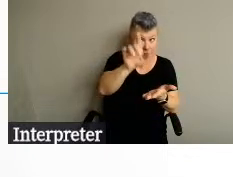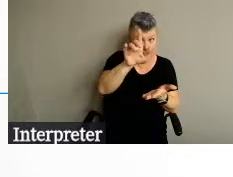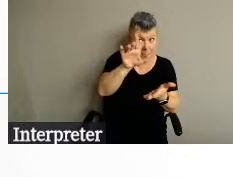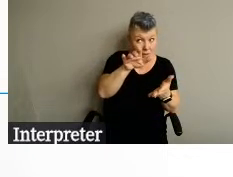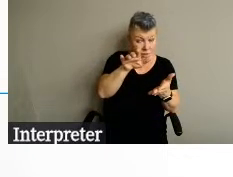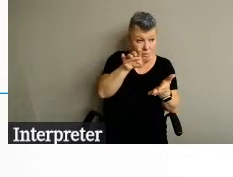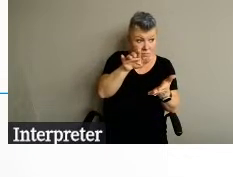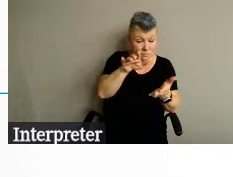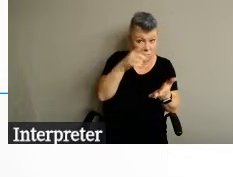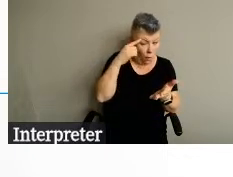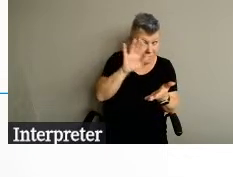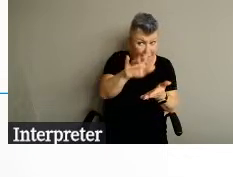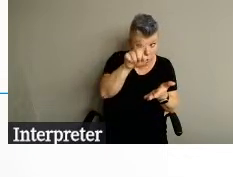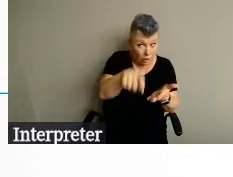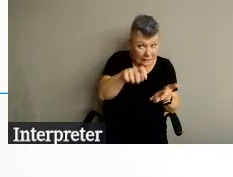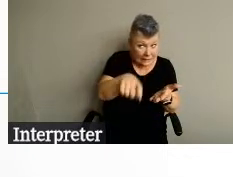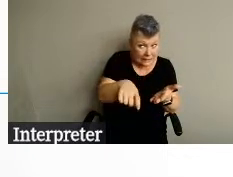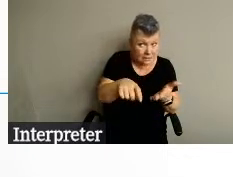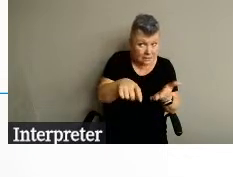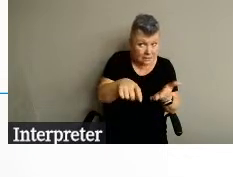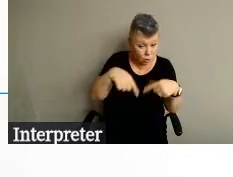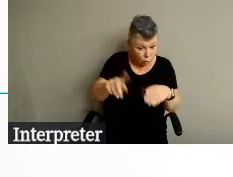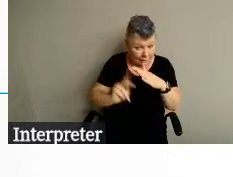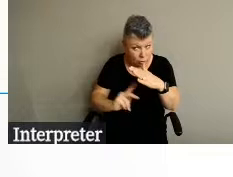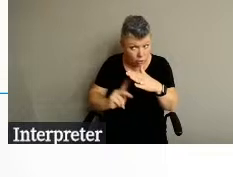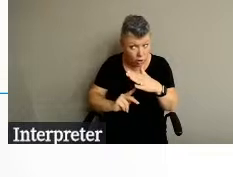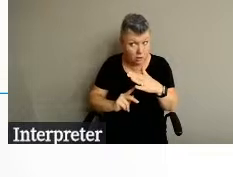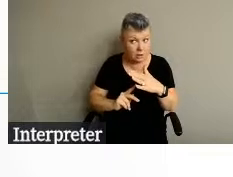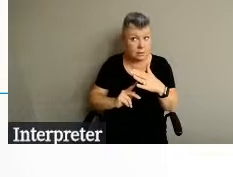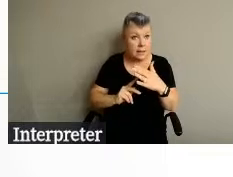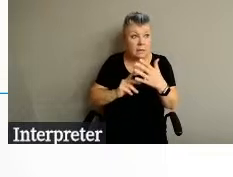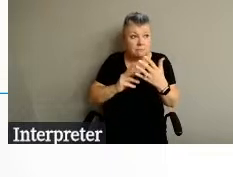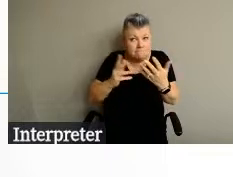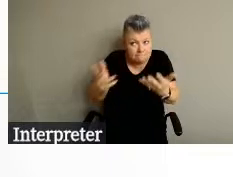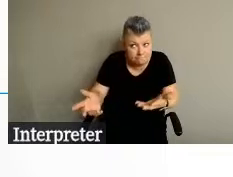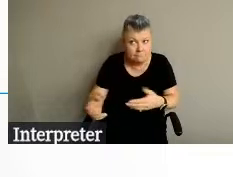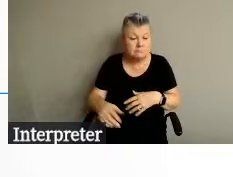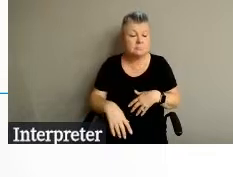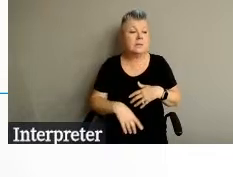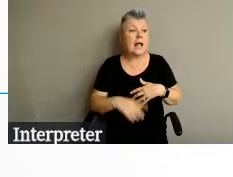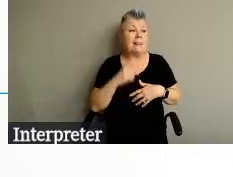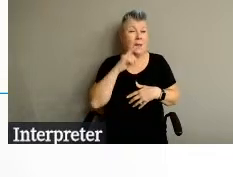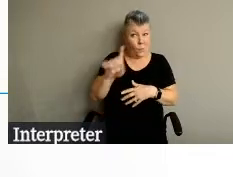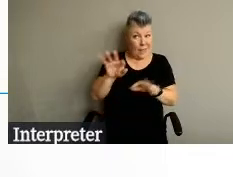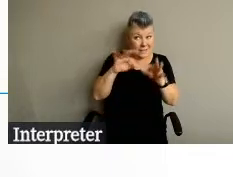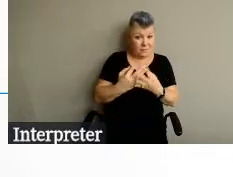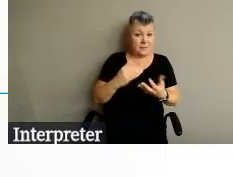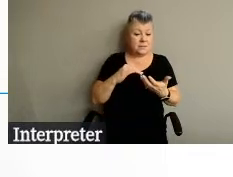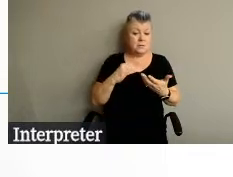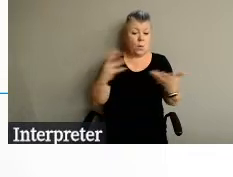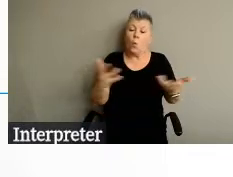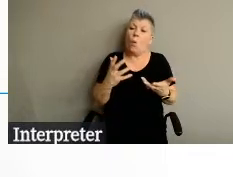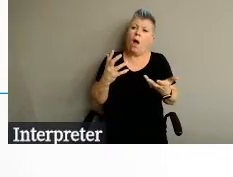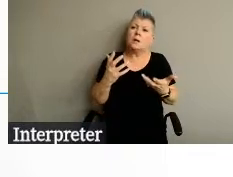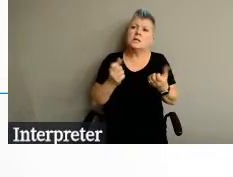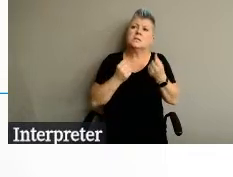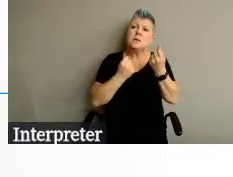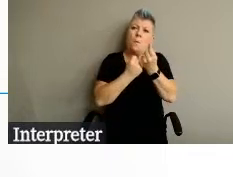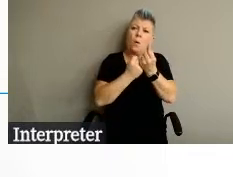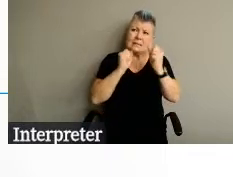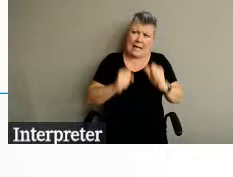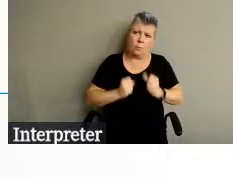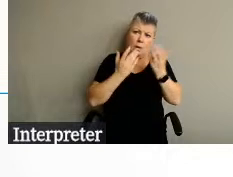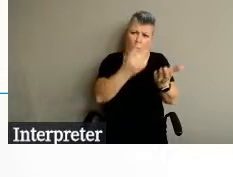And so then at that point, we're like, what supports can we help provide for you over the summer to help prepare you, or what you might